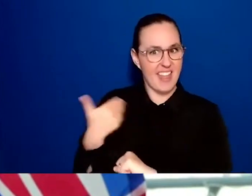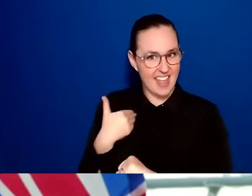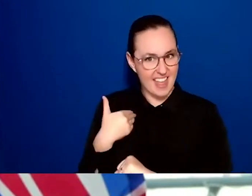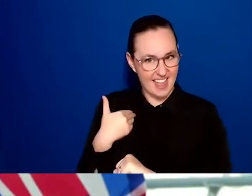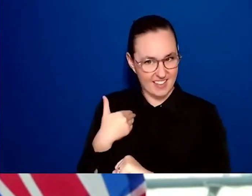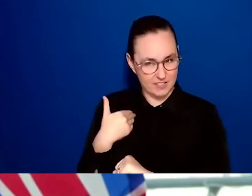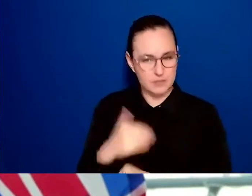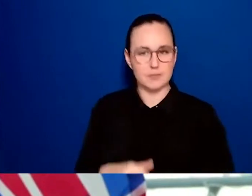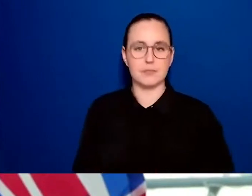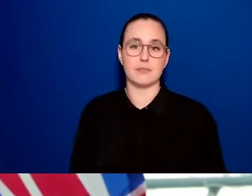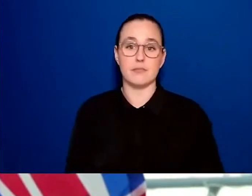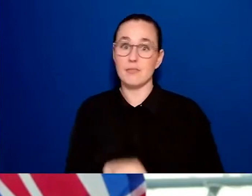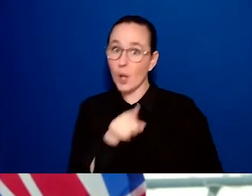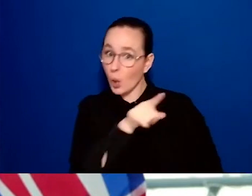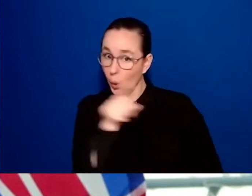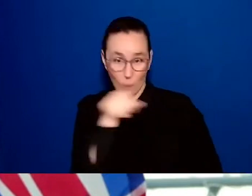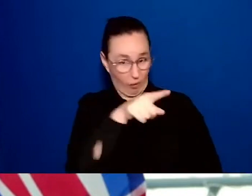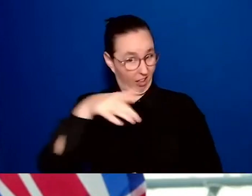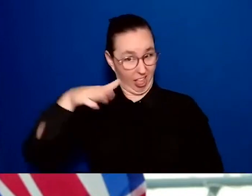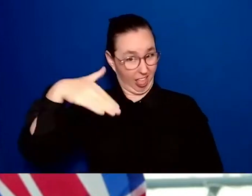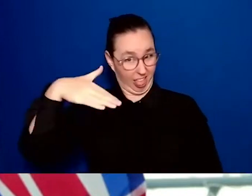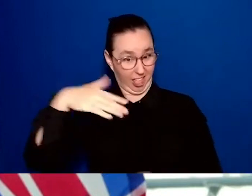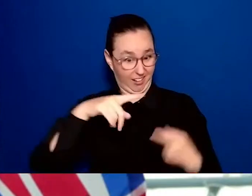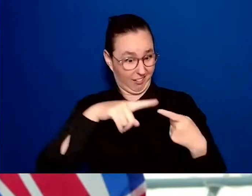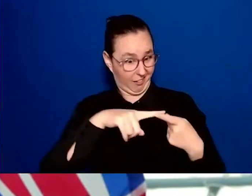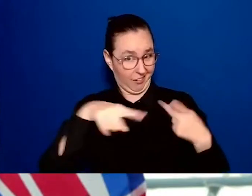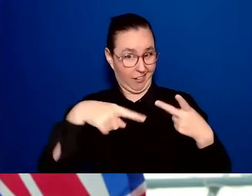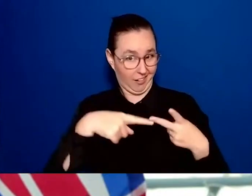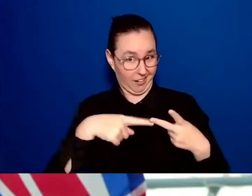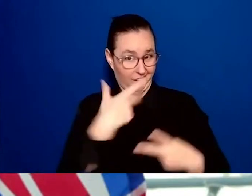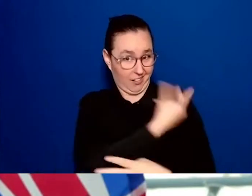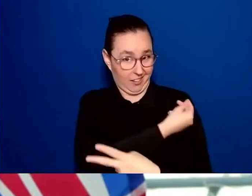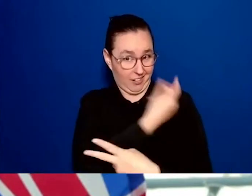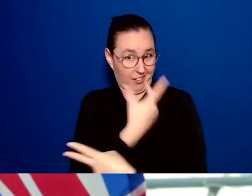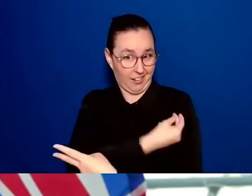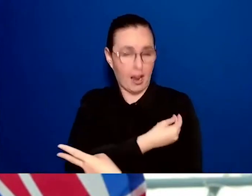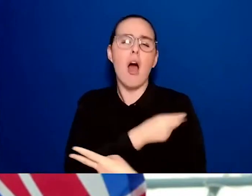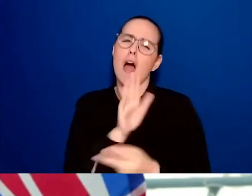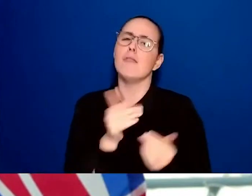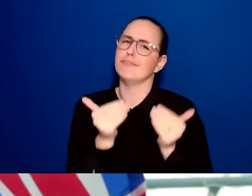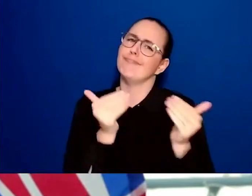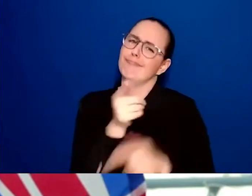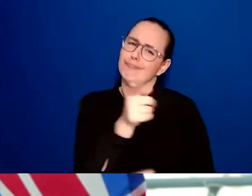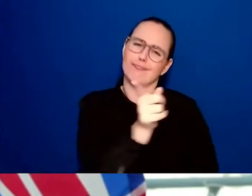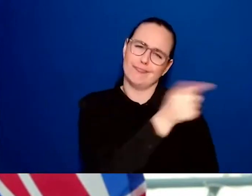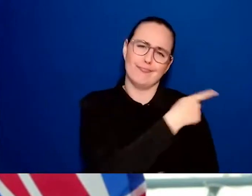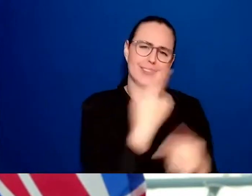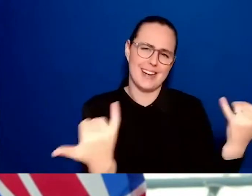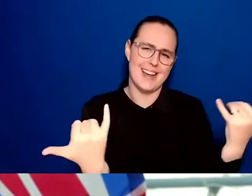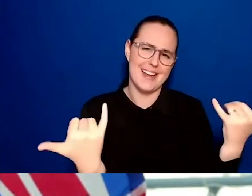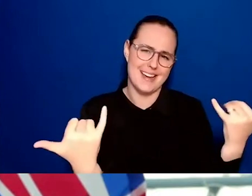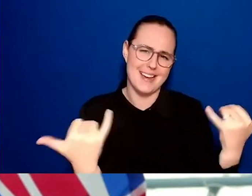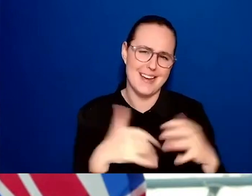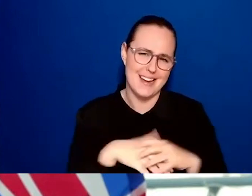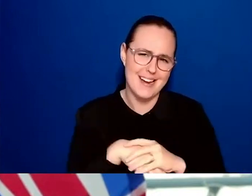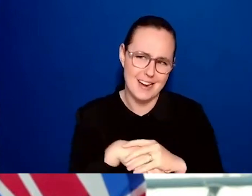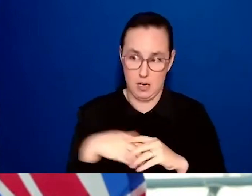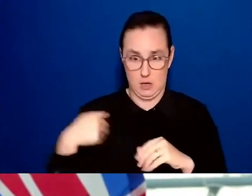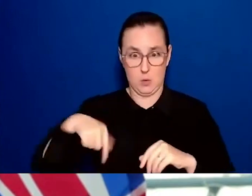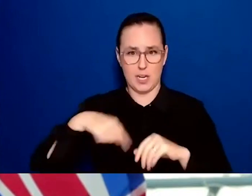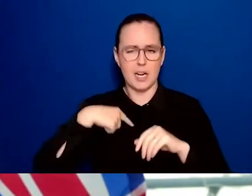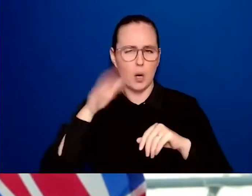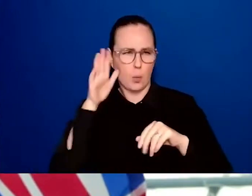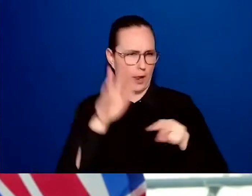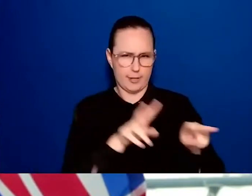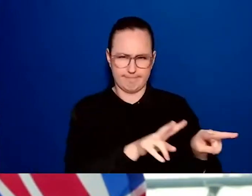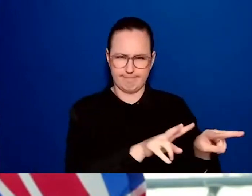will be monitoring the vaccine effectiveness as we are for everybody over the next few months. And if a third dose is required,